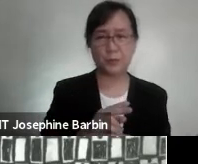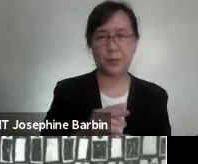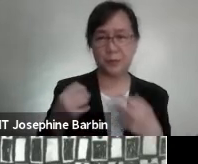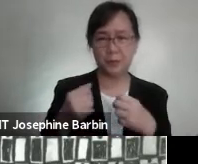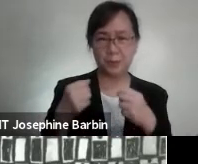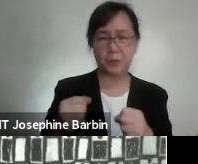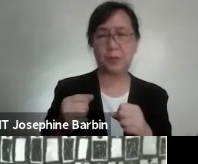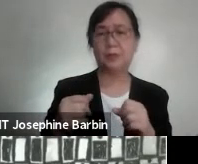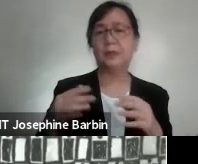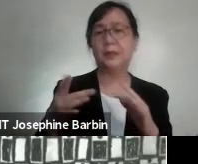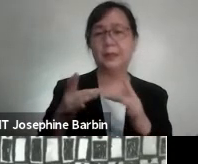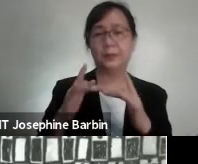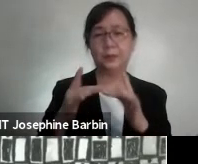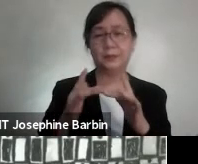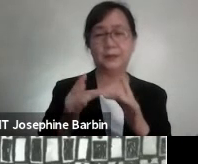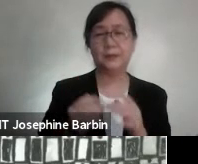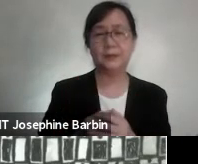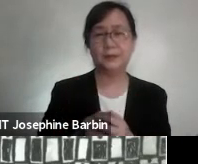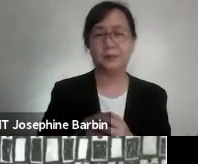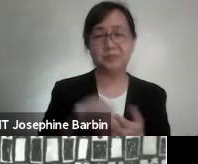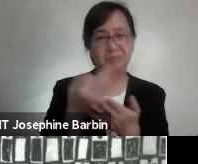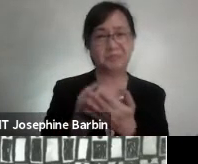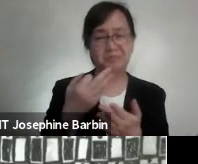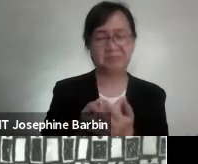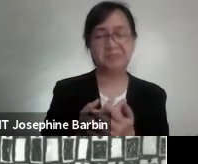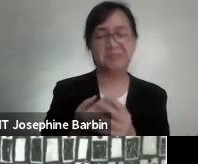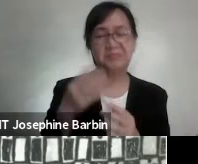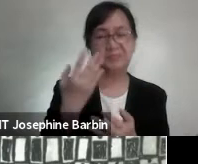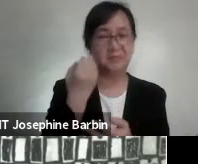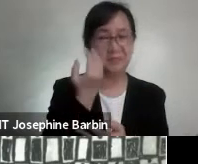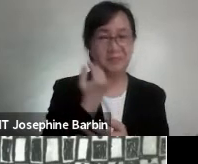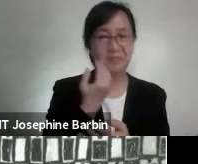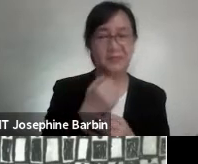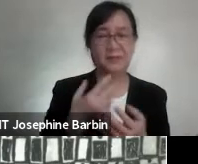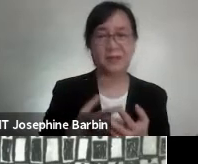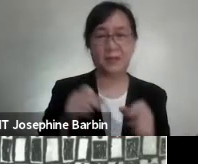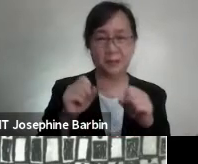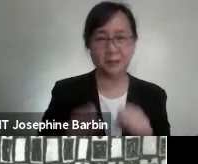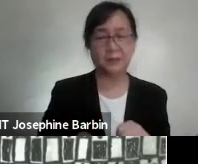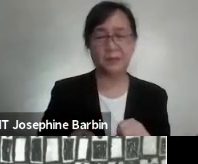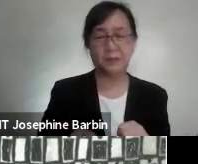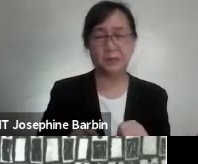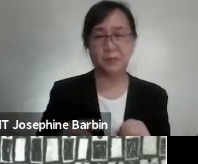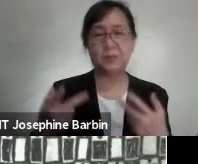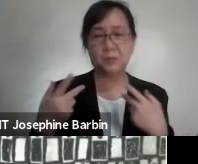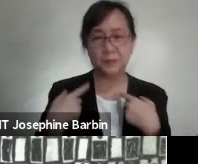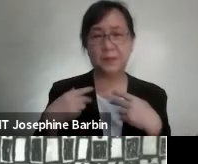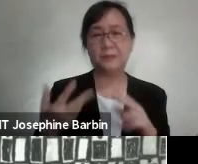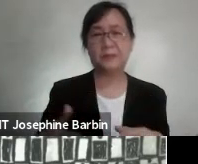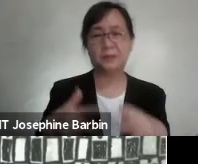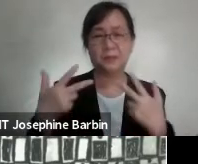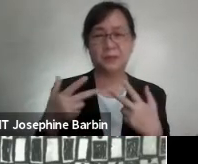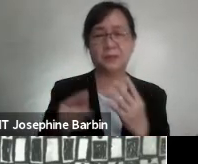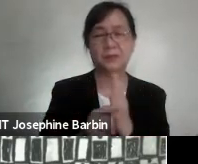internet. Financial constraints are the biggest barrier to children's capacity to harness digital technology in support of